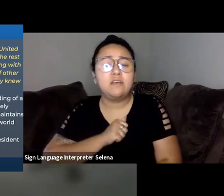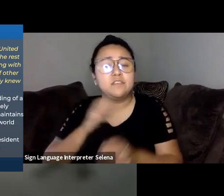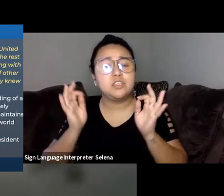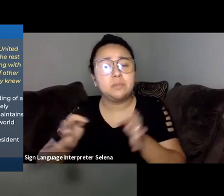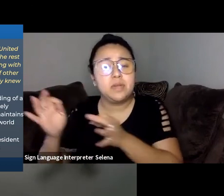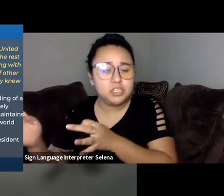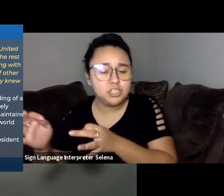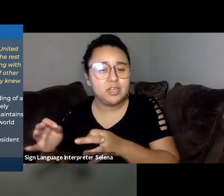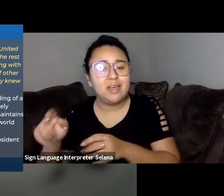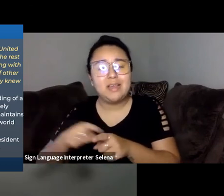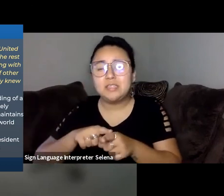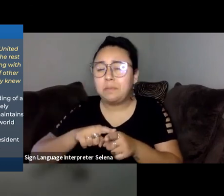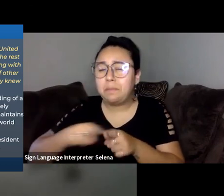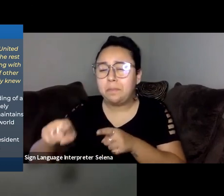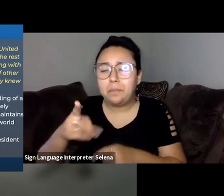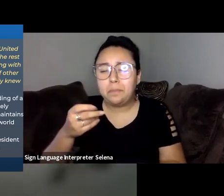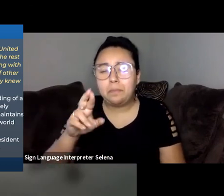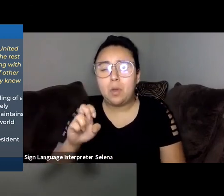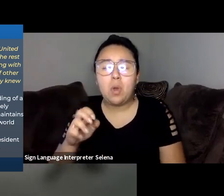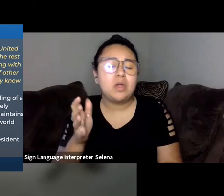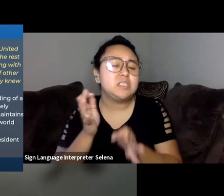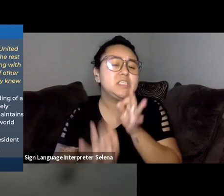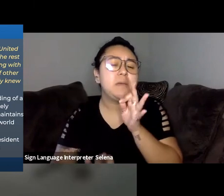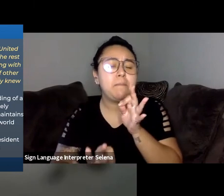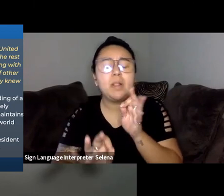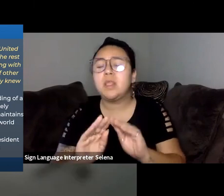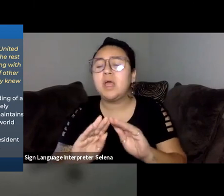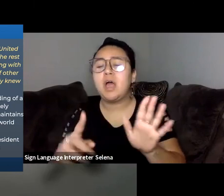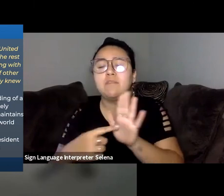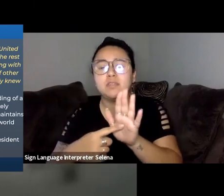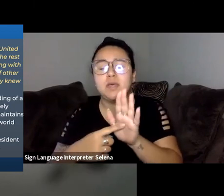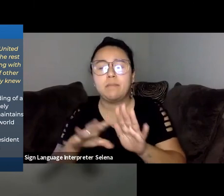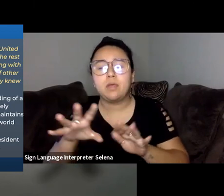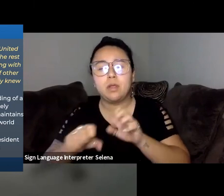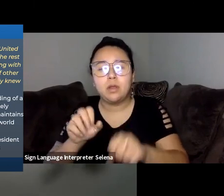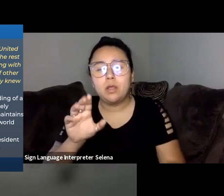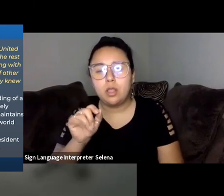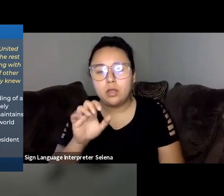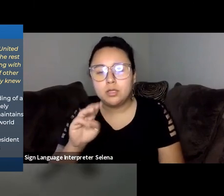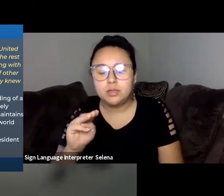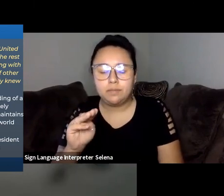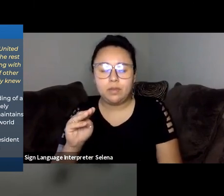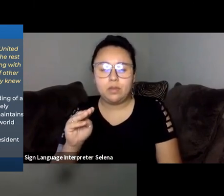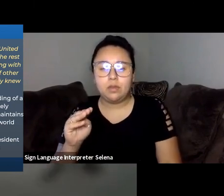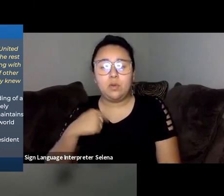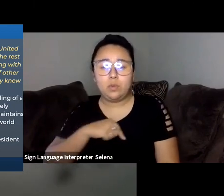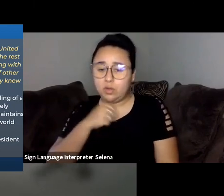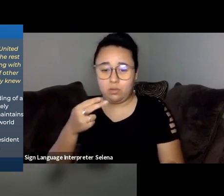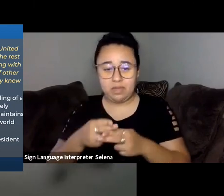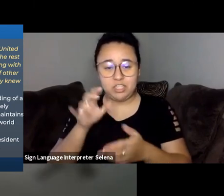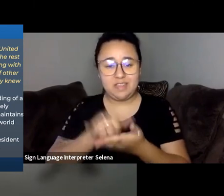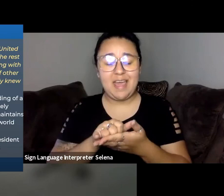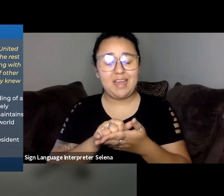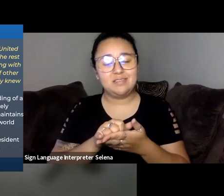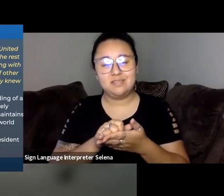pure and simple colonialism. Pure and simple colonialism. The fact that we don't name it as such is a consequence of this structure